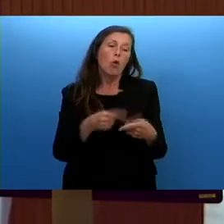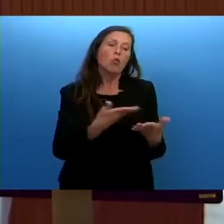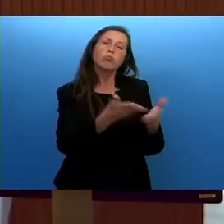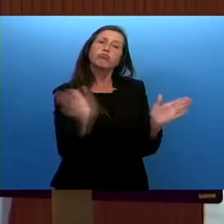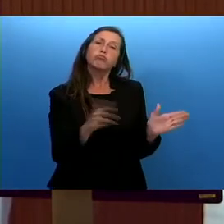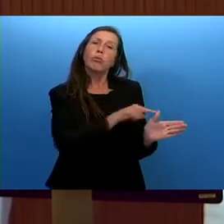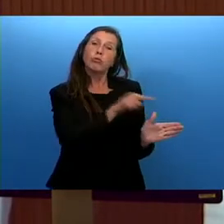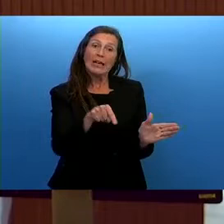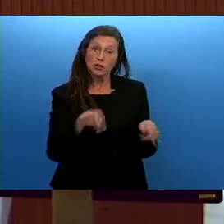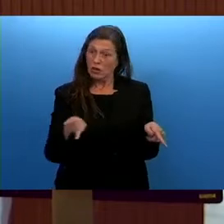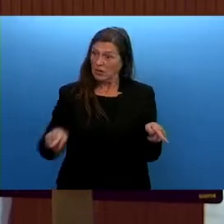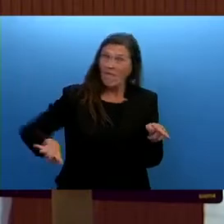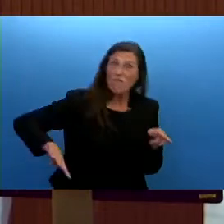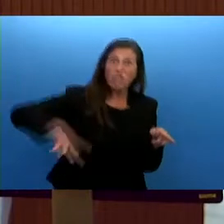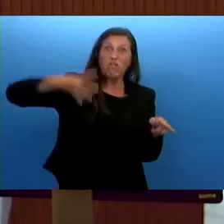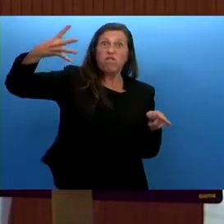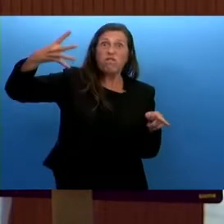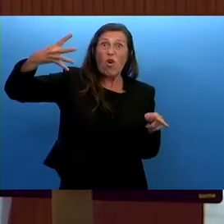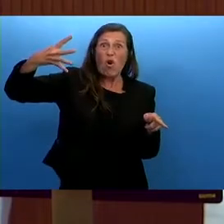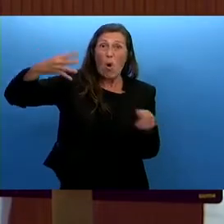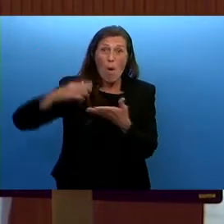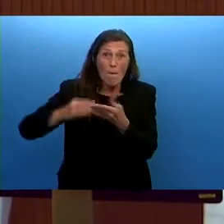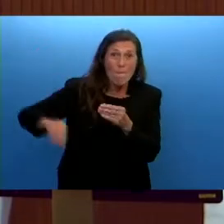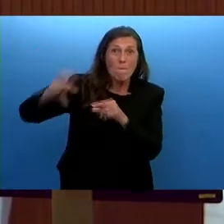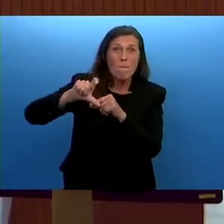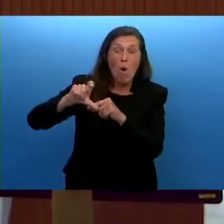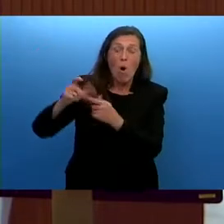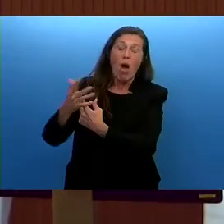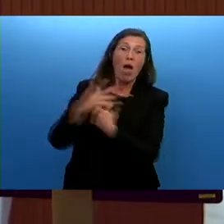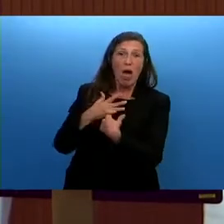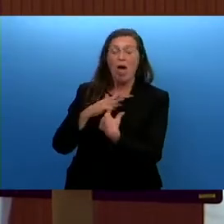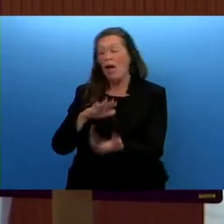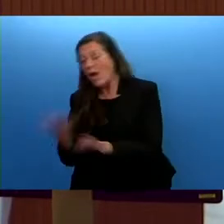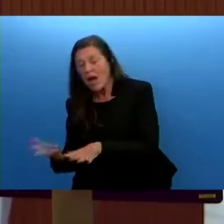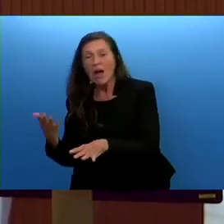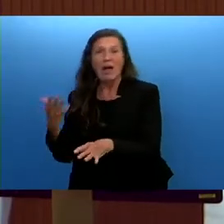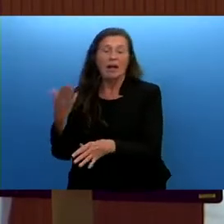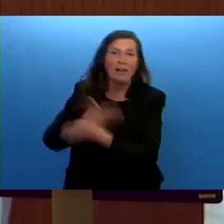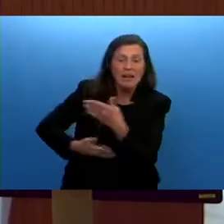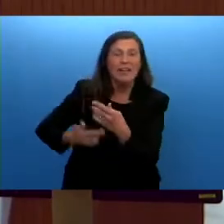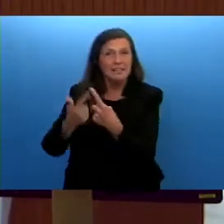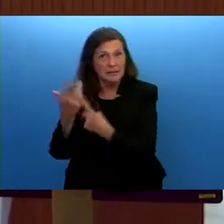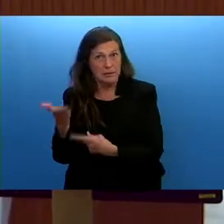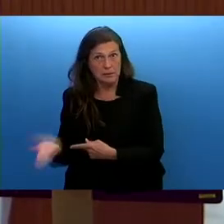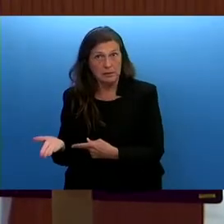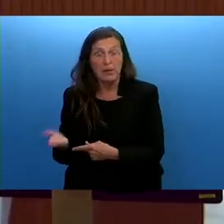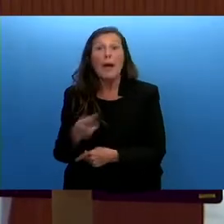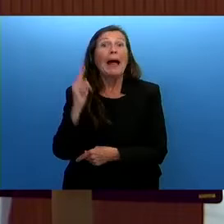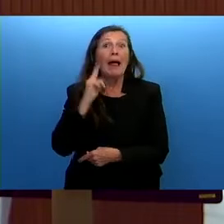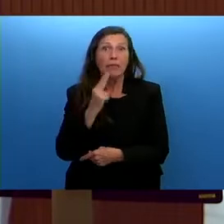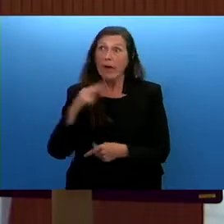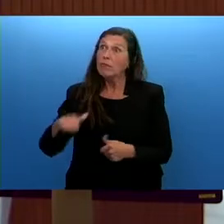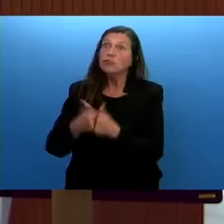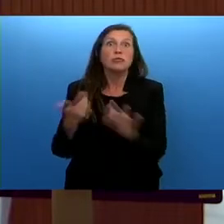population. The deaf and hard of hearing persons confronted many challenges as they could not hear the